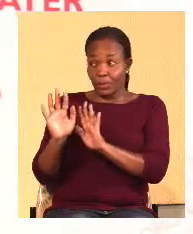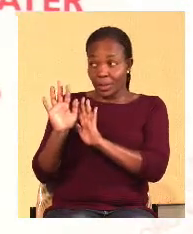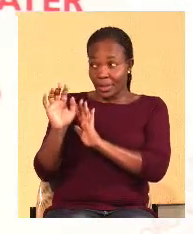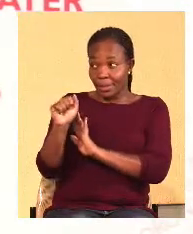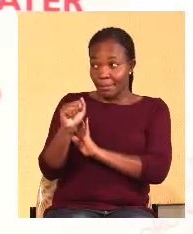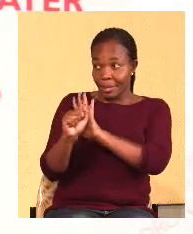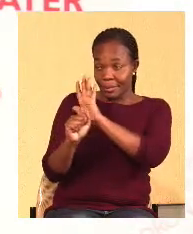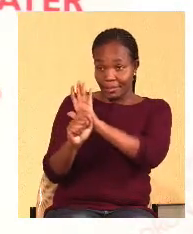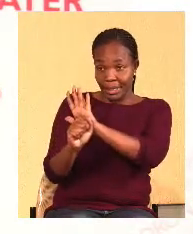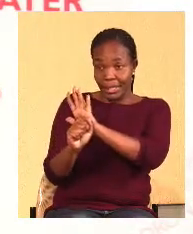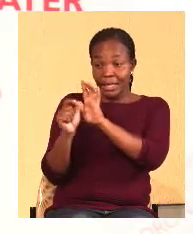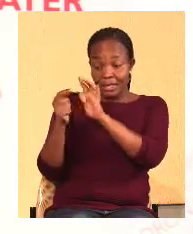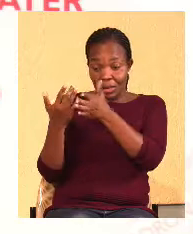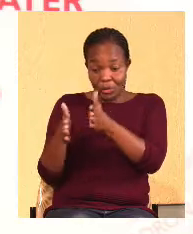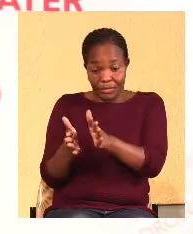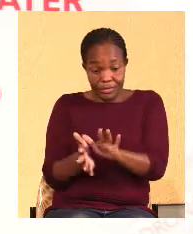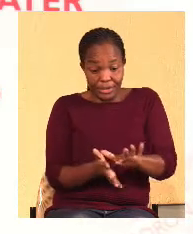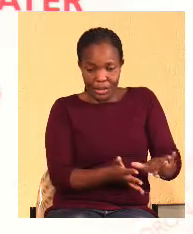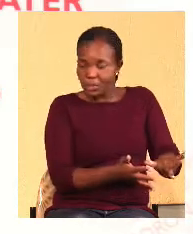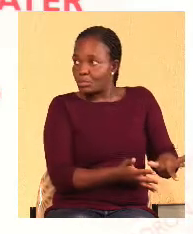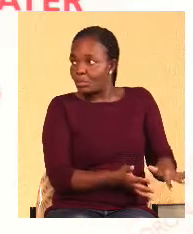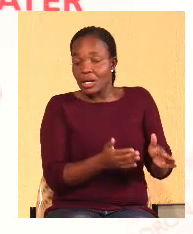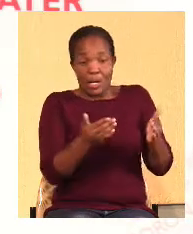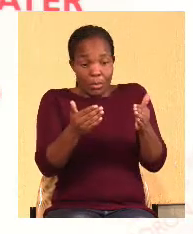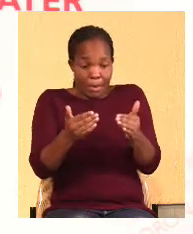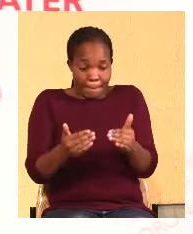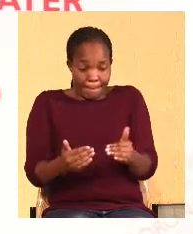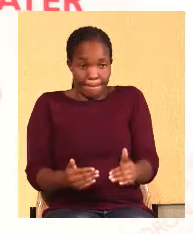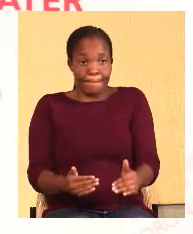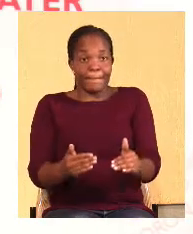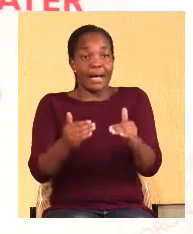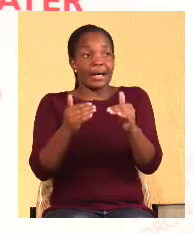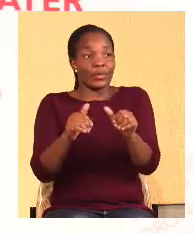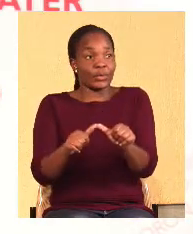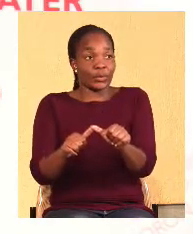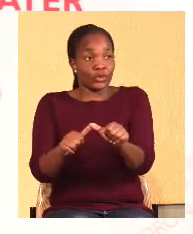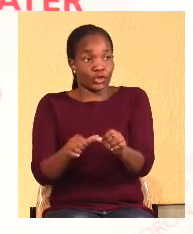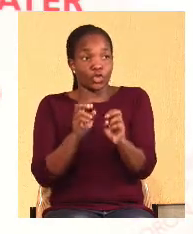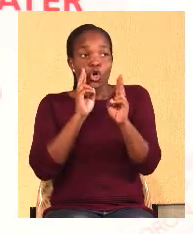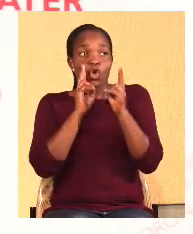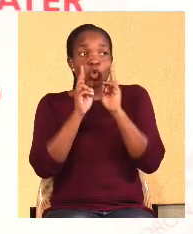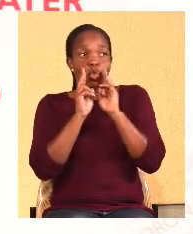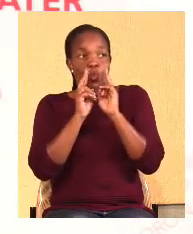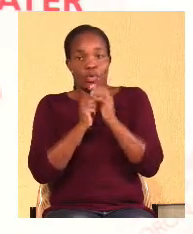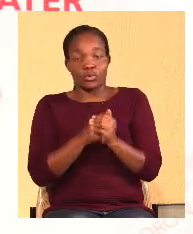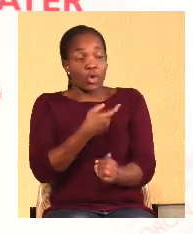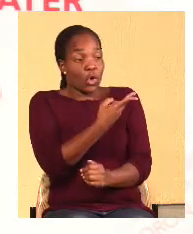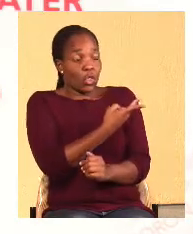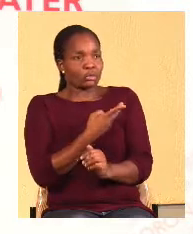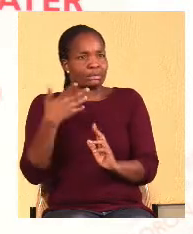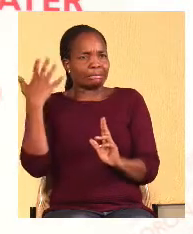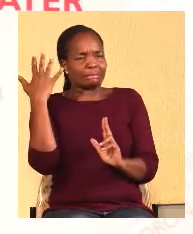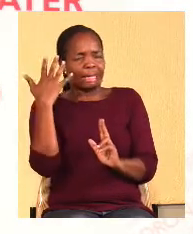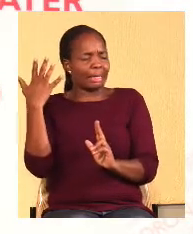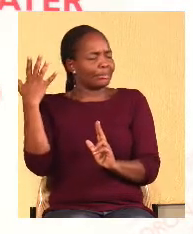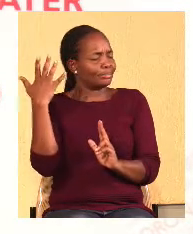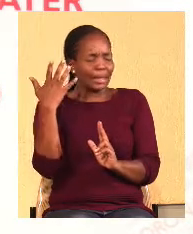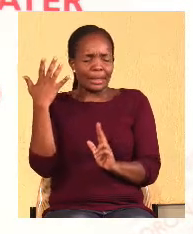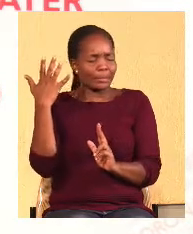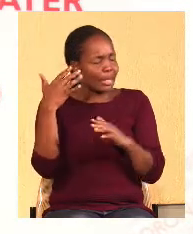one of this session. But as I said, after the two speakers that would now be introduced